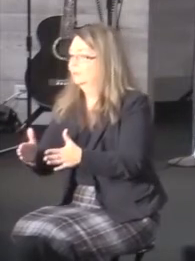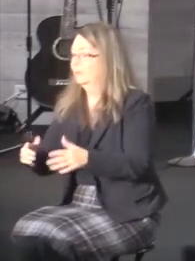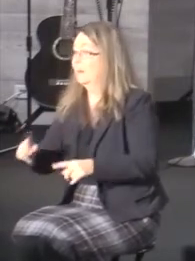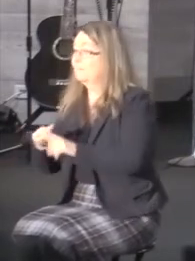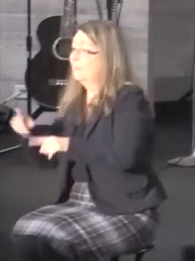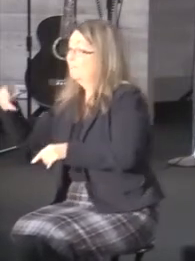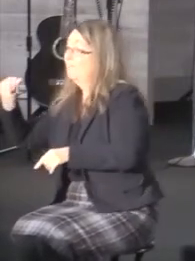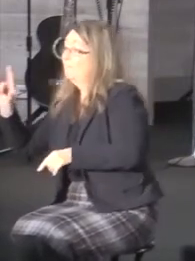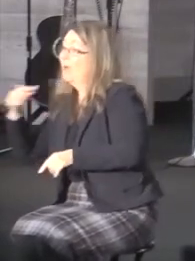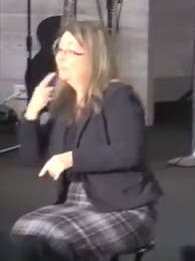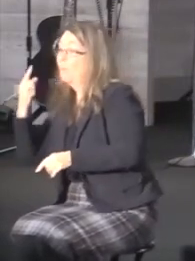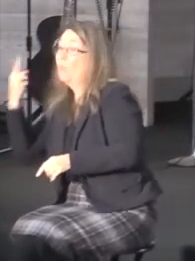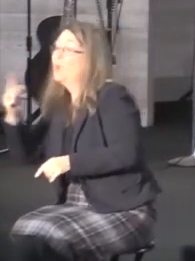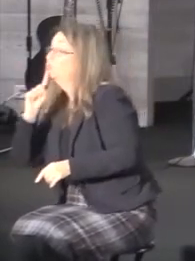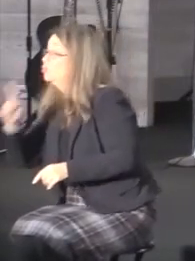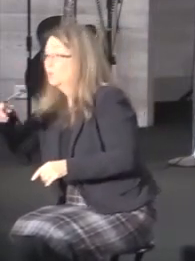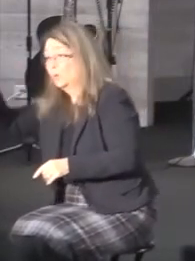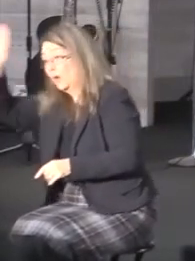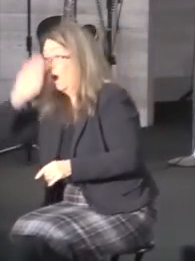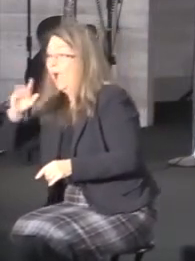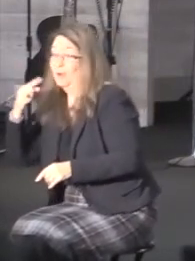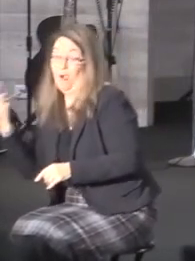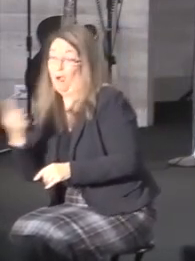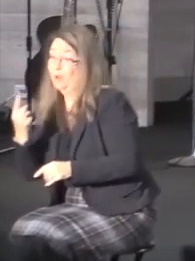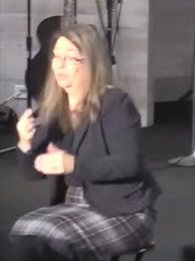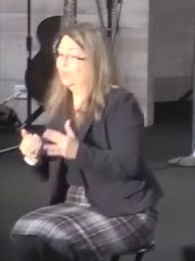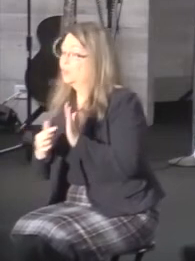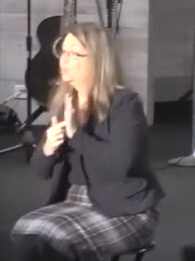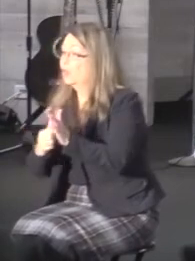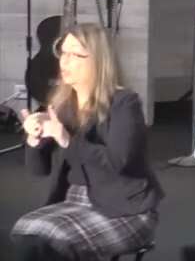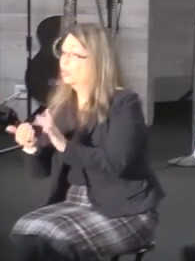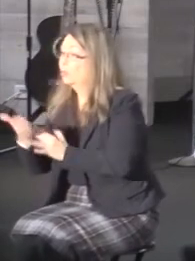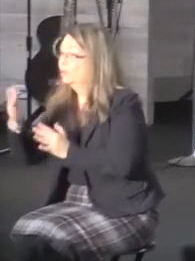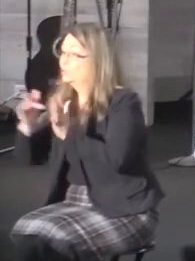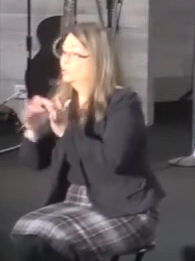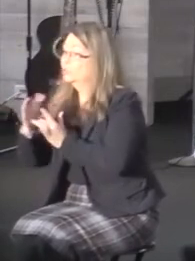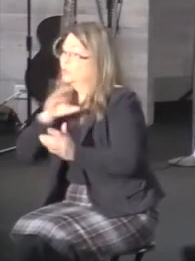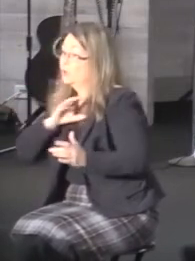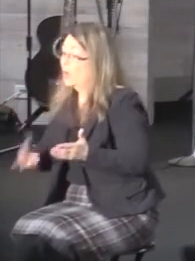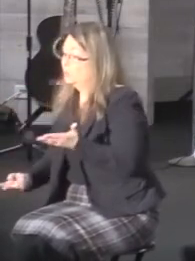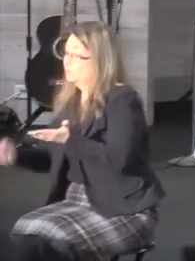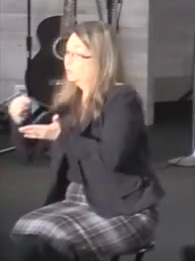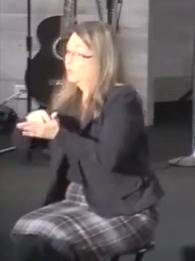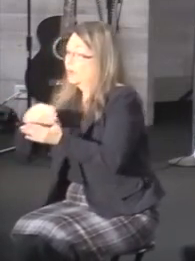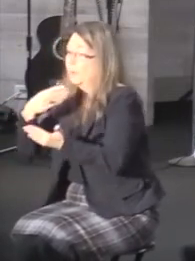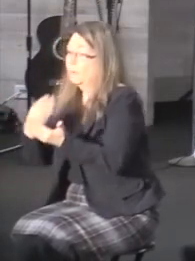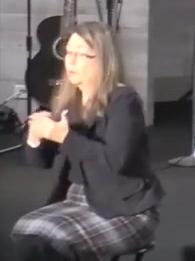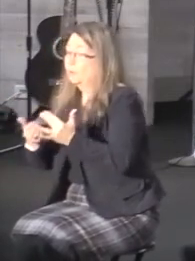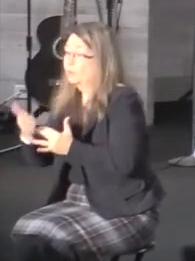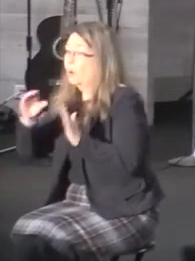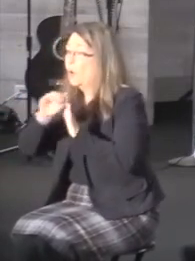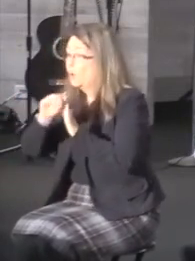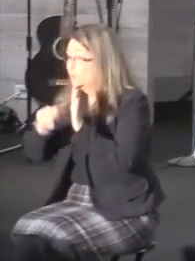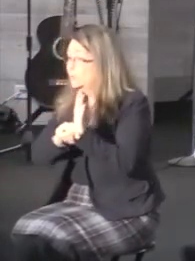true God. And he revealed himself through Jesus Christ and the resurrection. And he would prove who Jesus was through the Old Testament. And